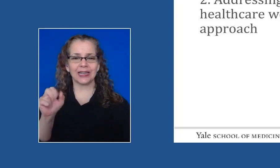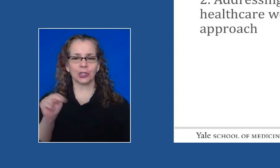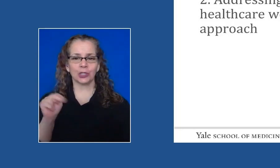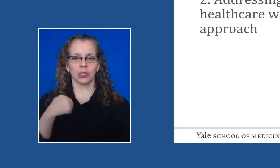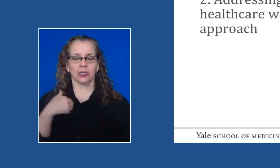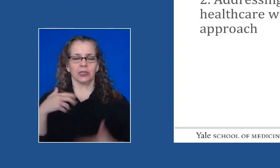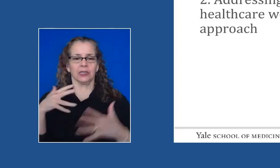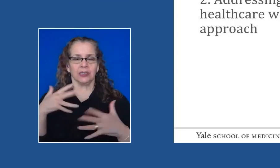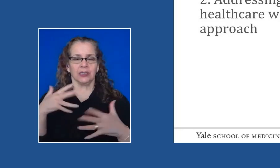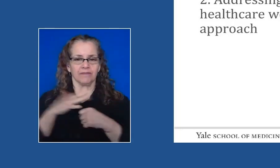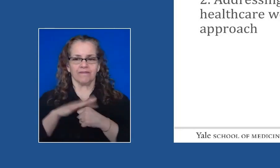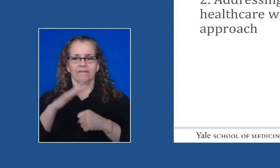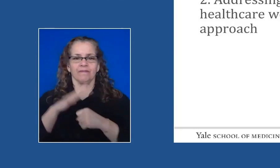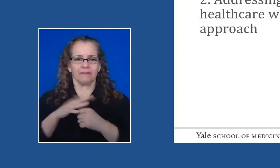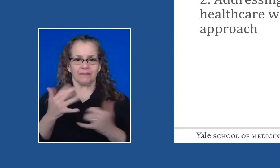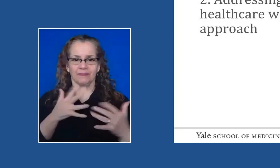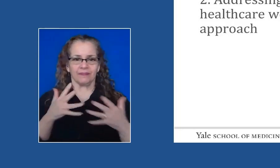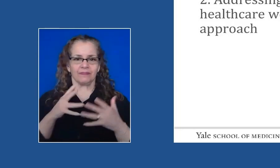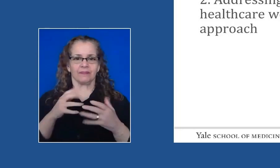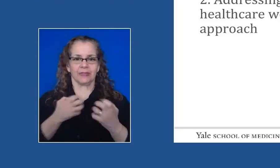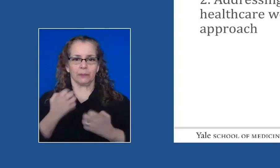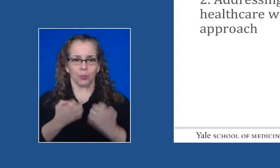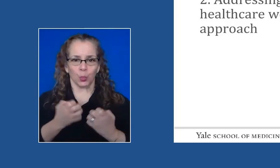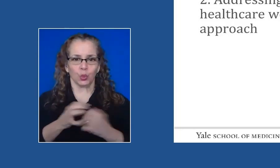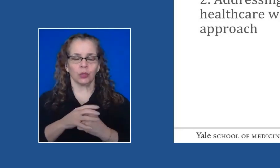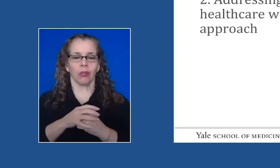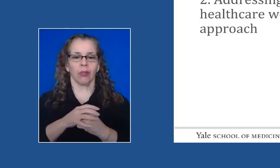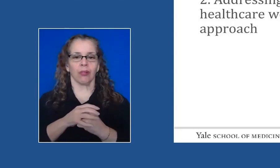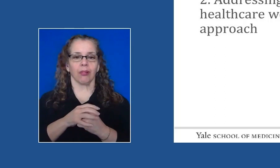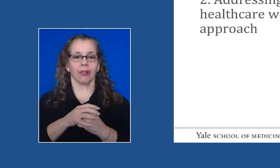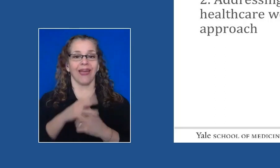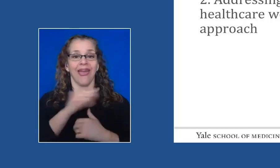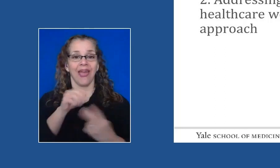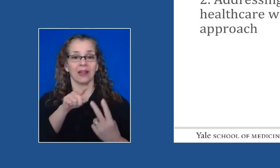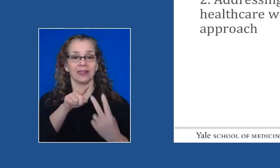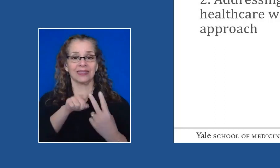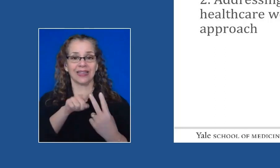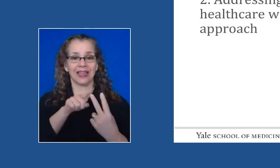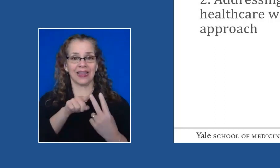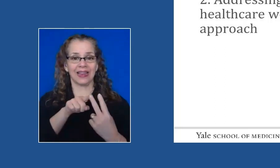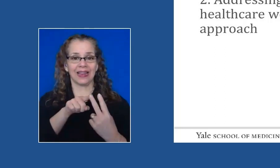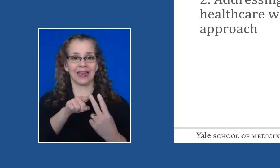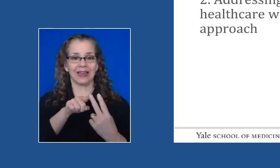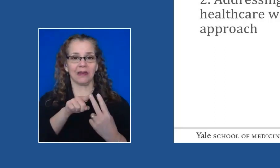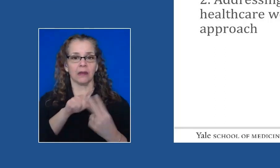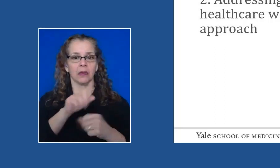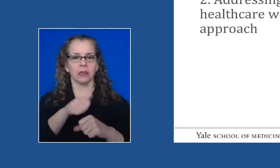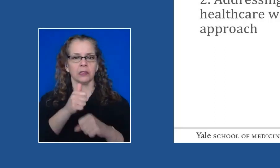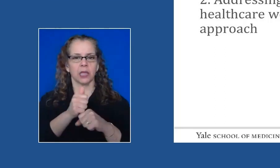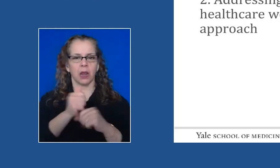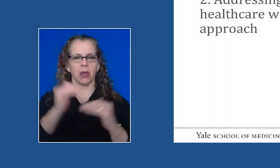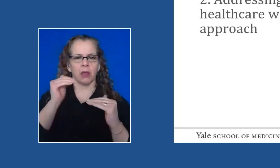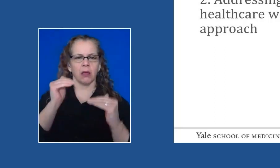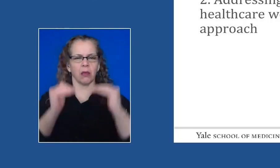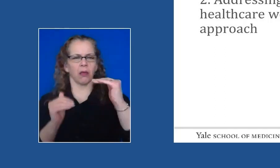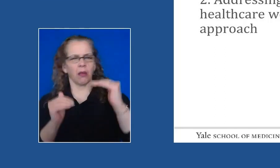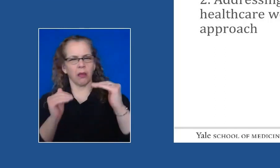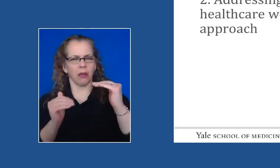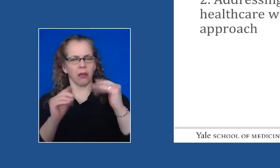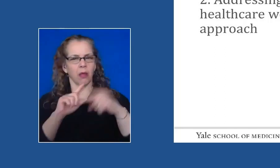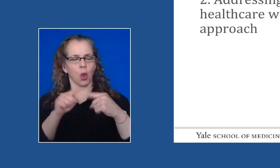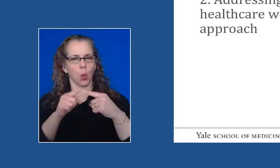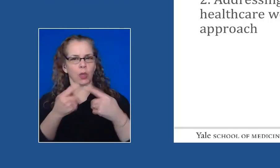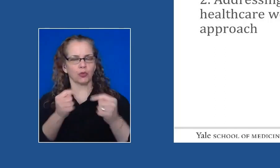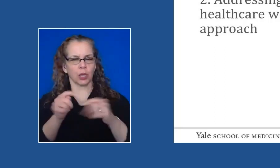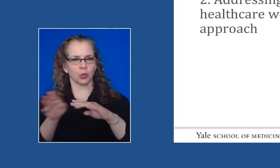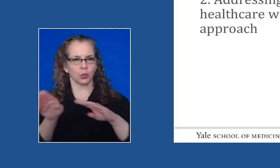mental illness really can actually set examples up for bias and inequality when we try to manage those symptoms. And then the